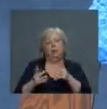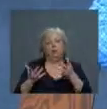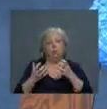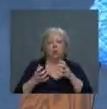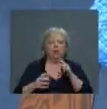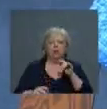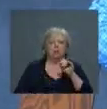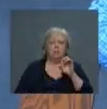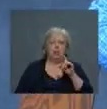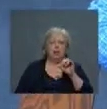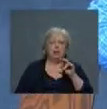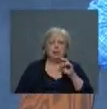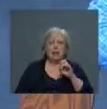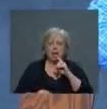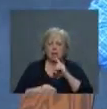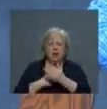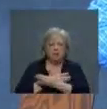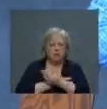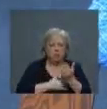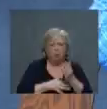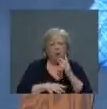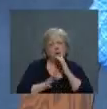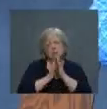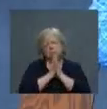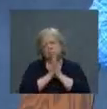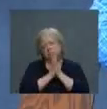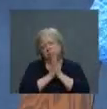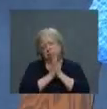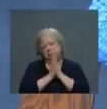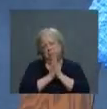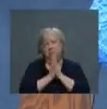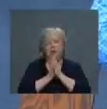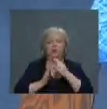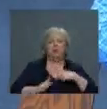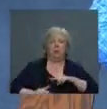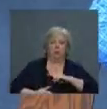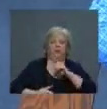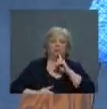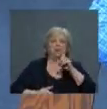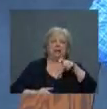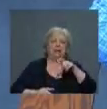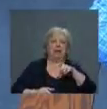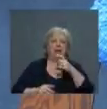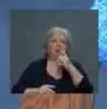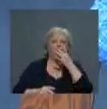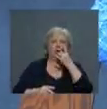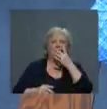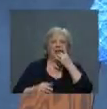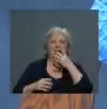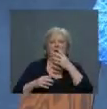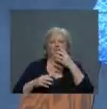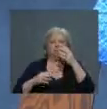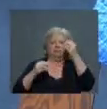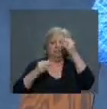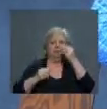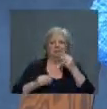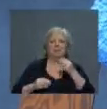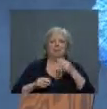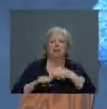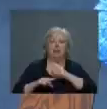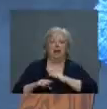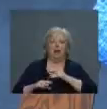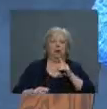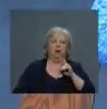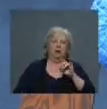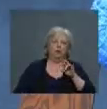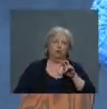hardly get out of it. We really need a traffic light at our driveway. Stribling's probably going to want one